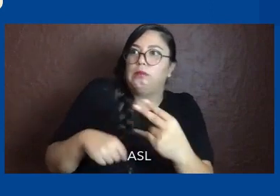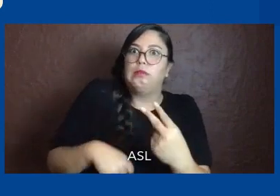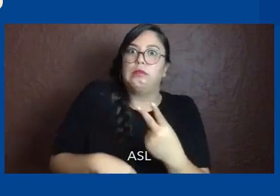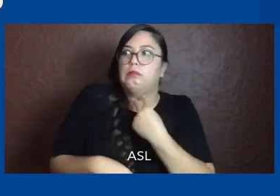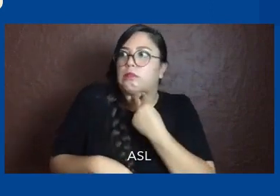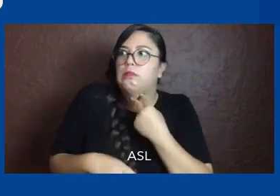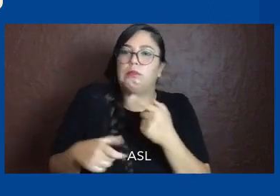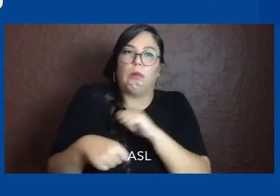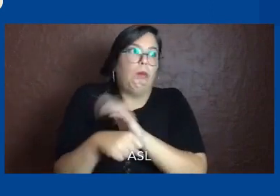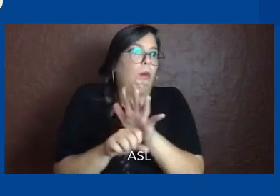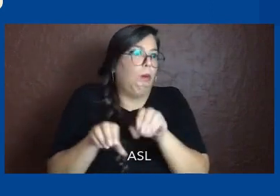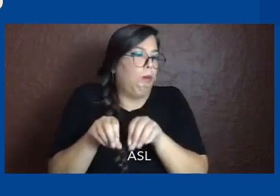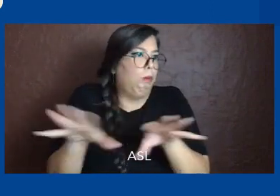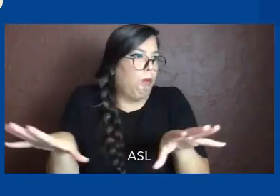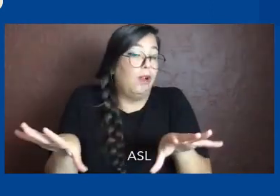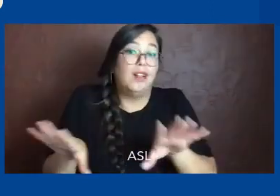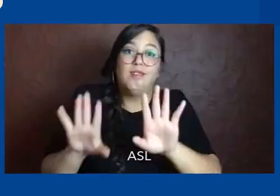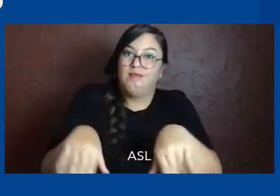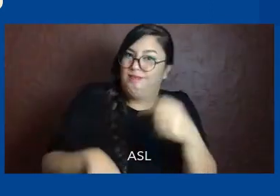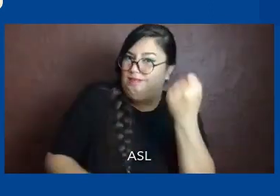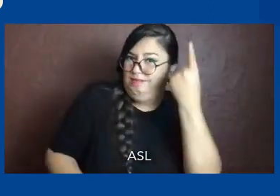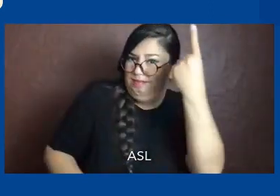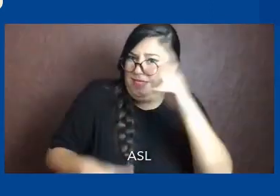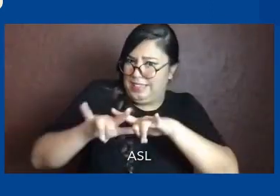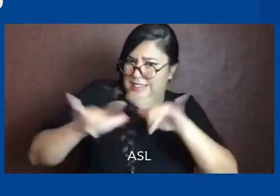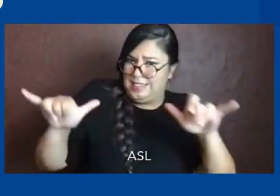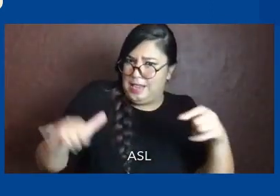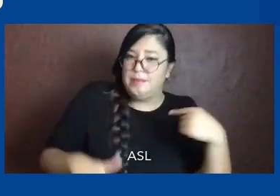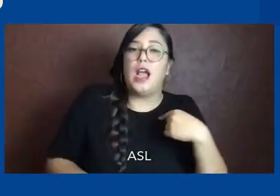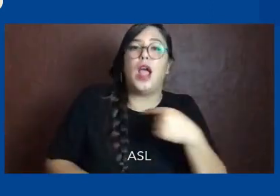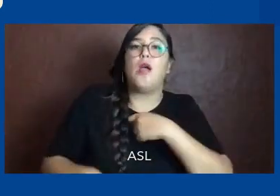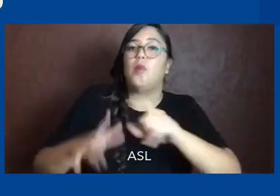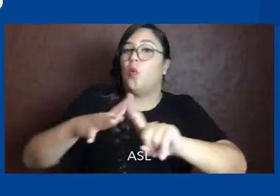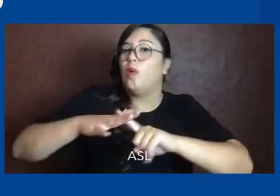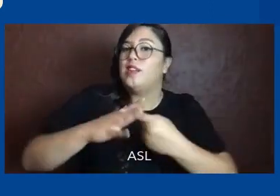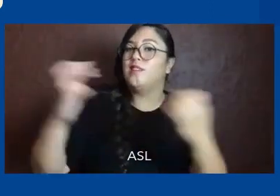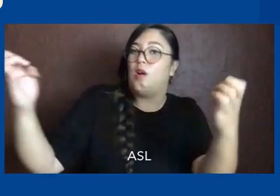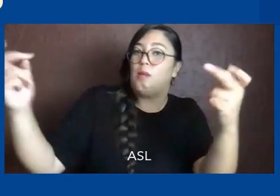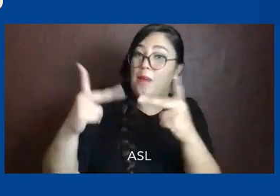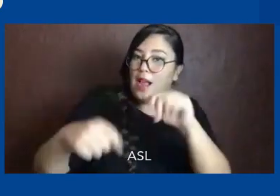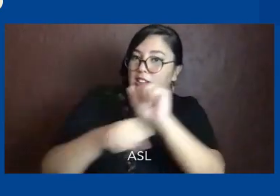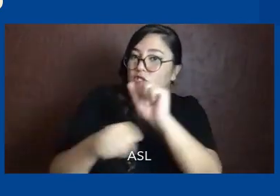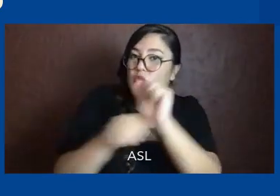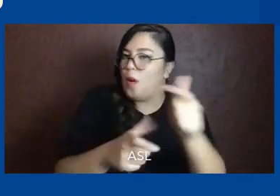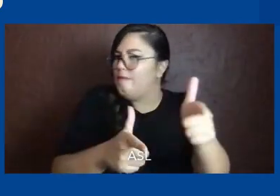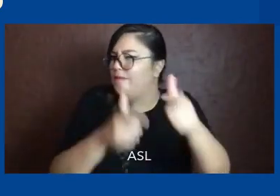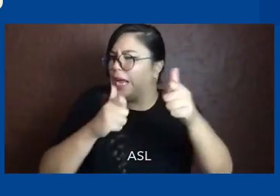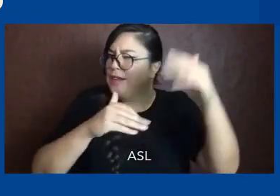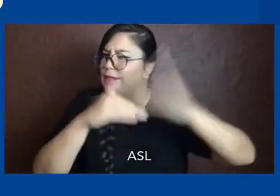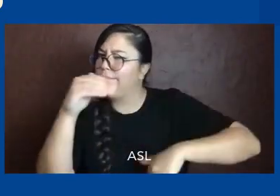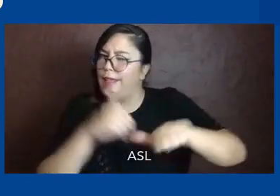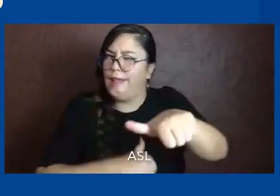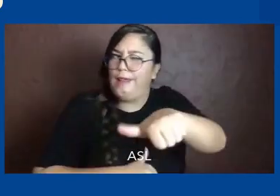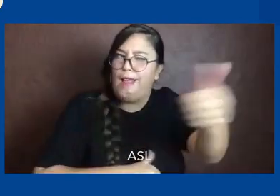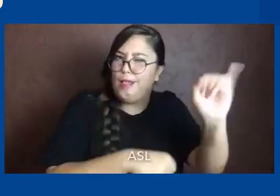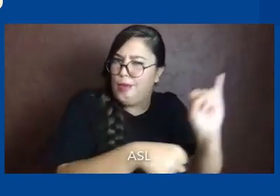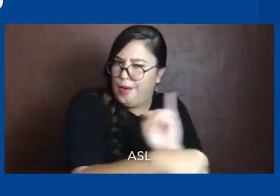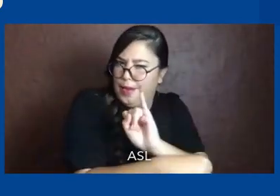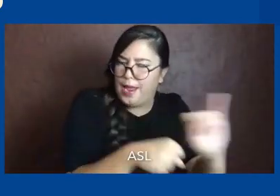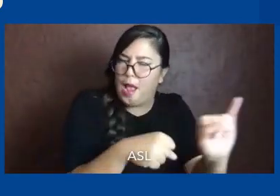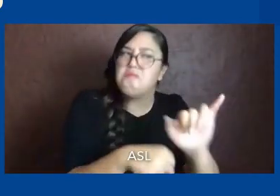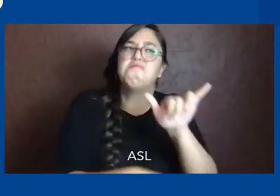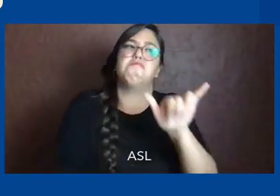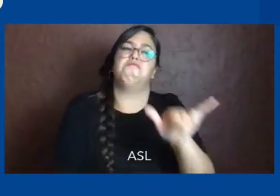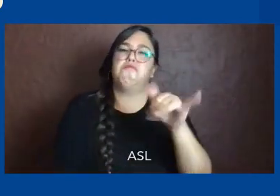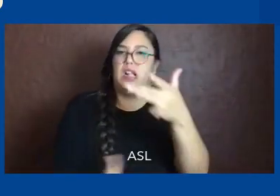quicker than everybody else and have been really busy since then. And it's an interesting thing about documentary where, in a way, we are